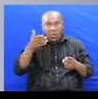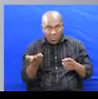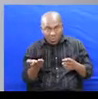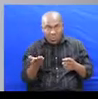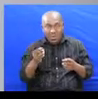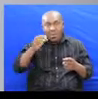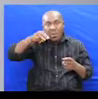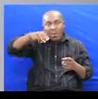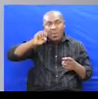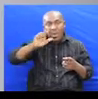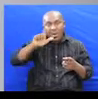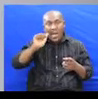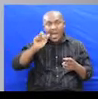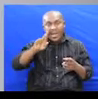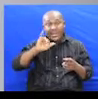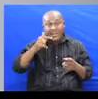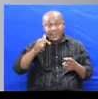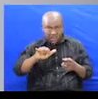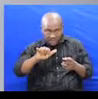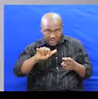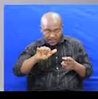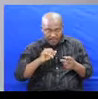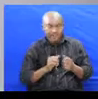concentration or molarity.